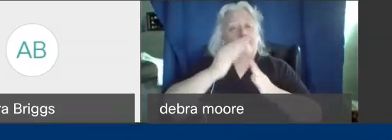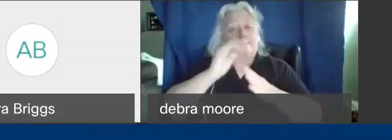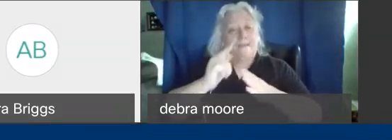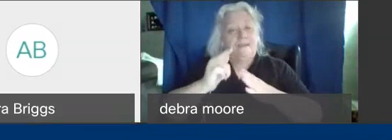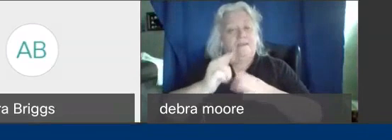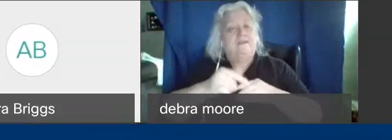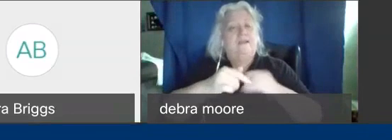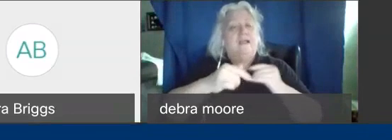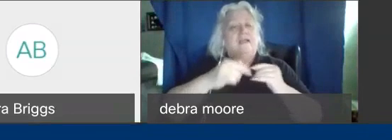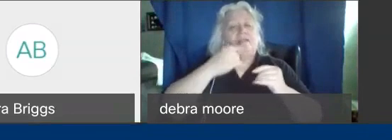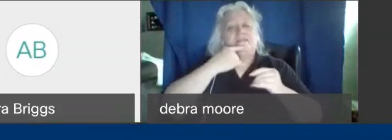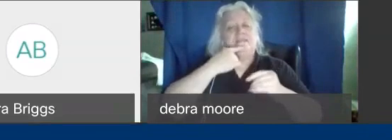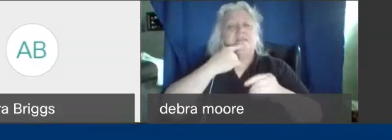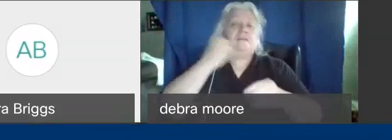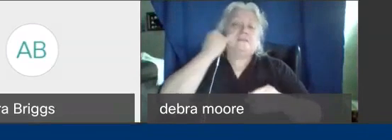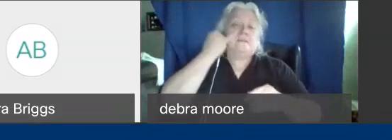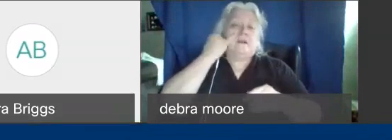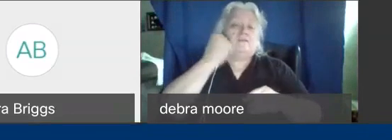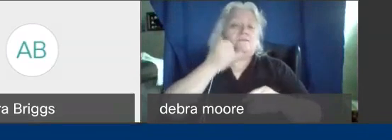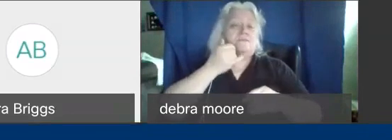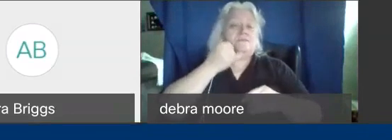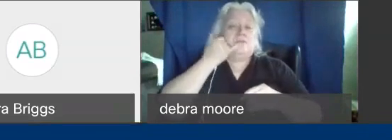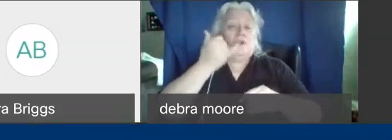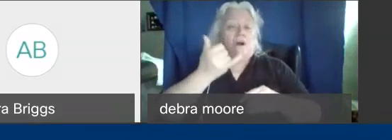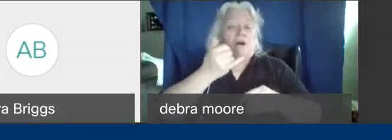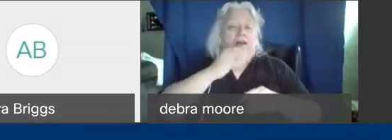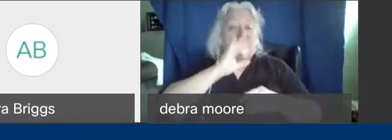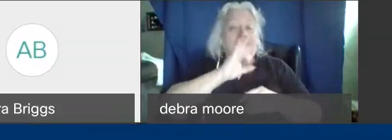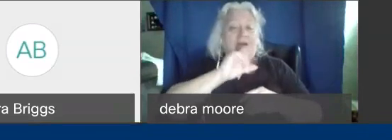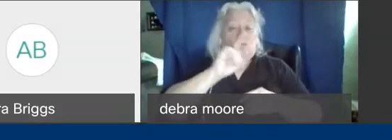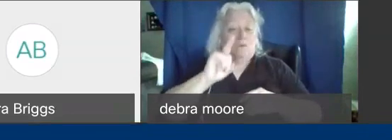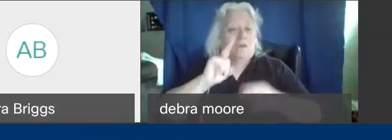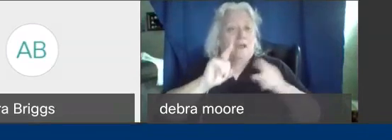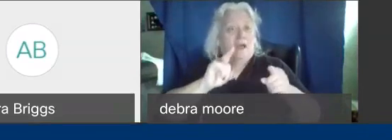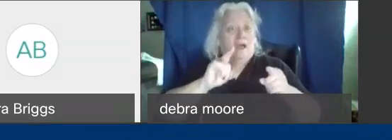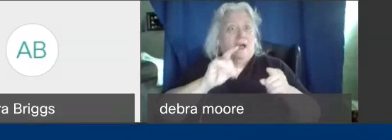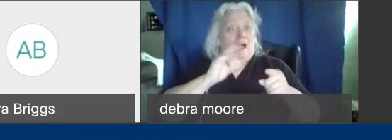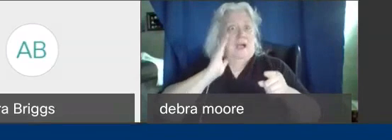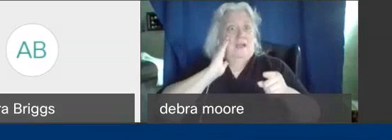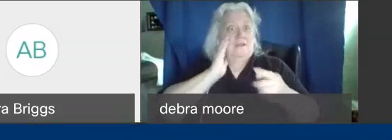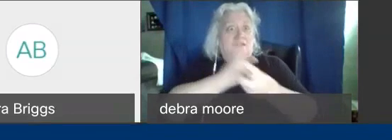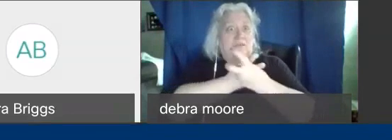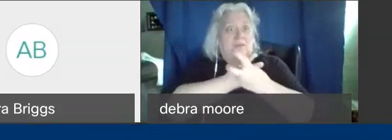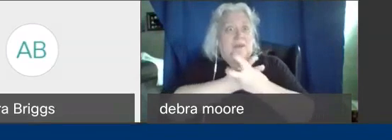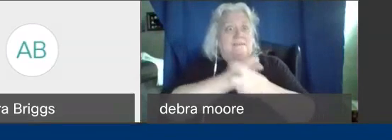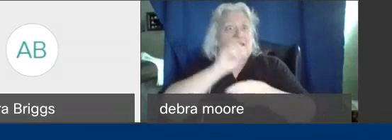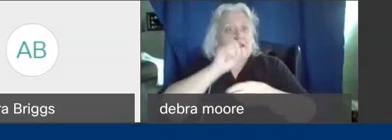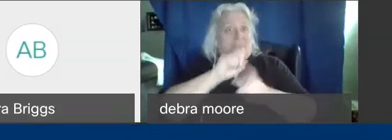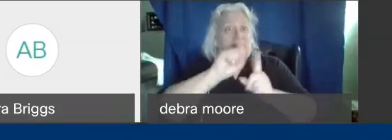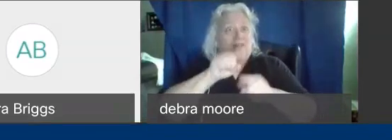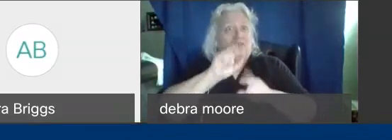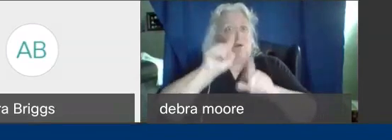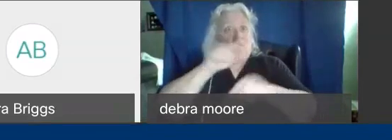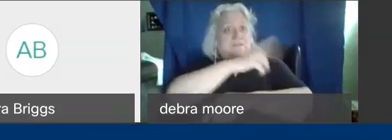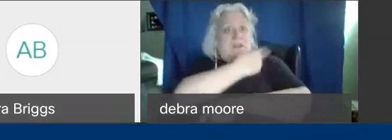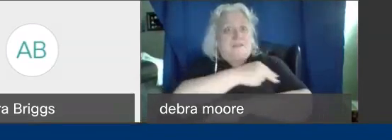calls 911 for someone who has alcohol poisoning as a way to save their life, that they will not be charged for possessing and or